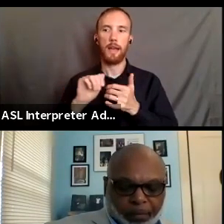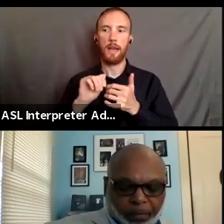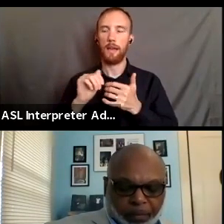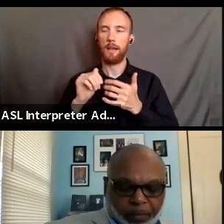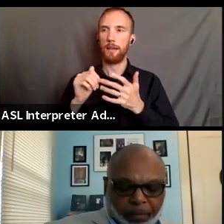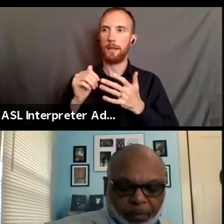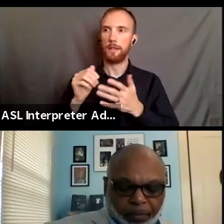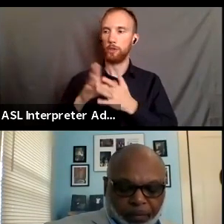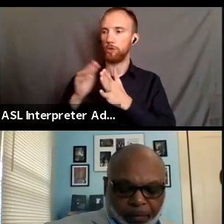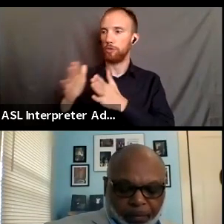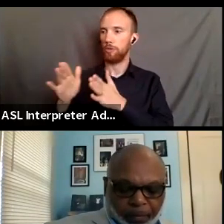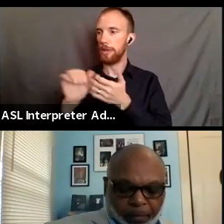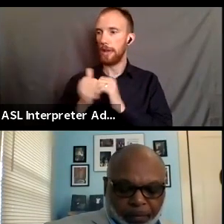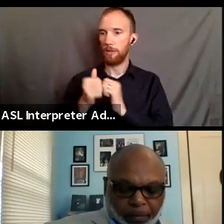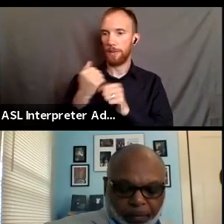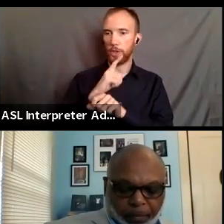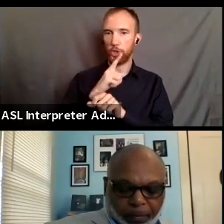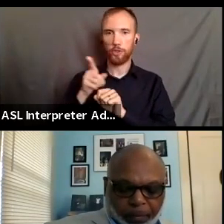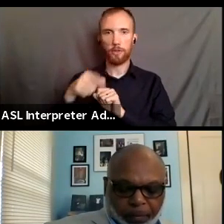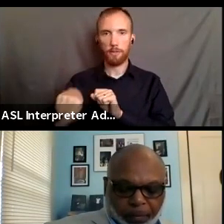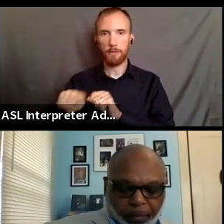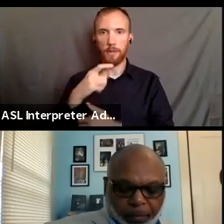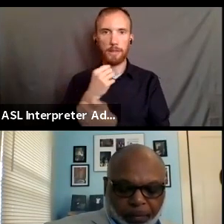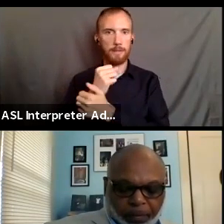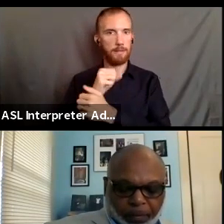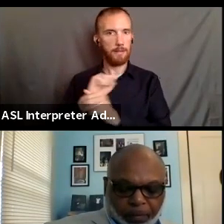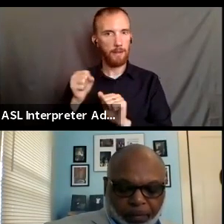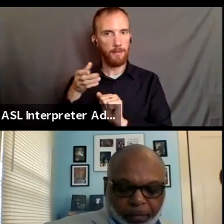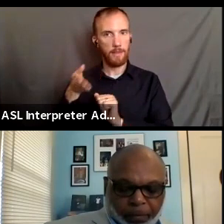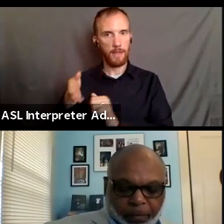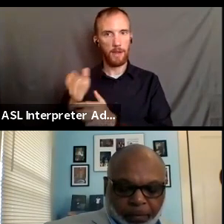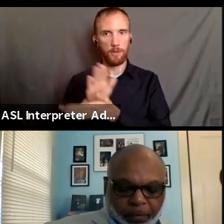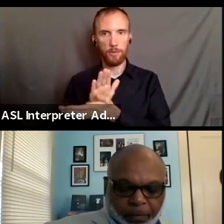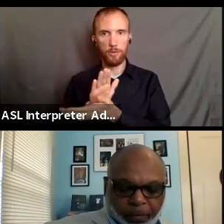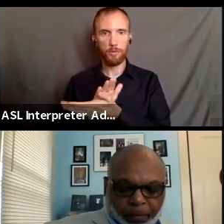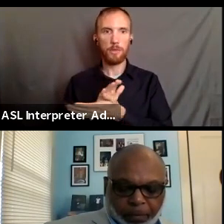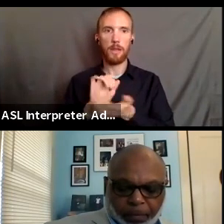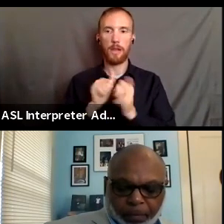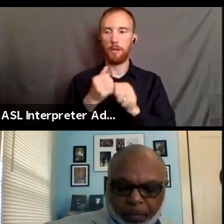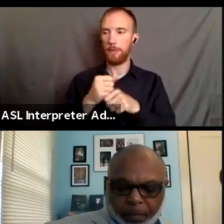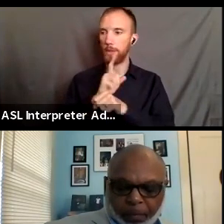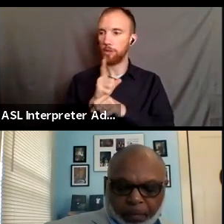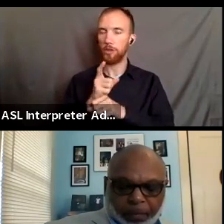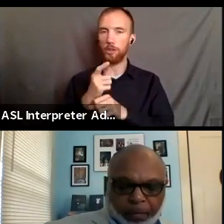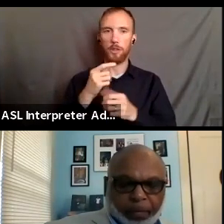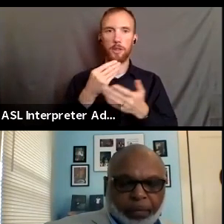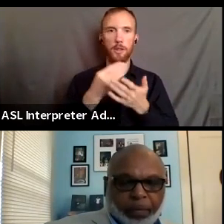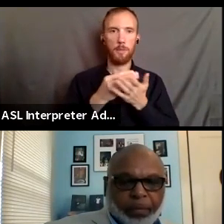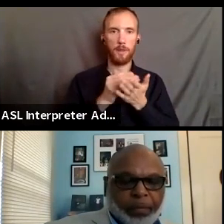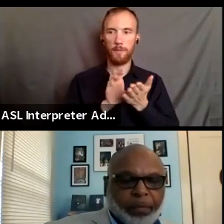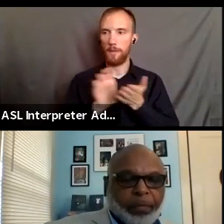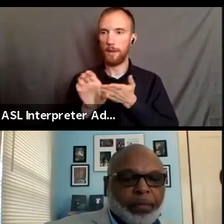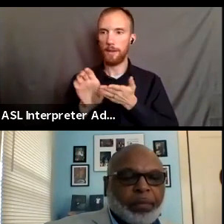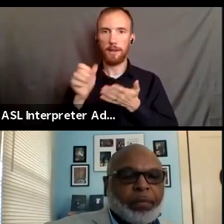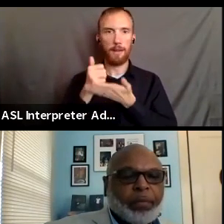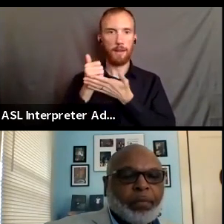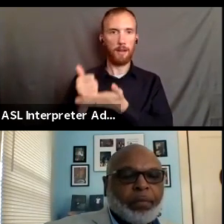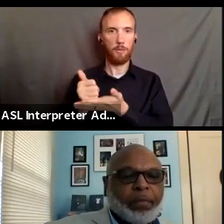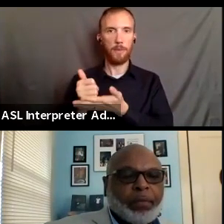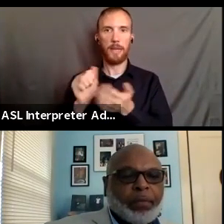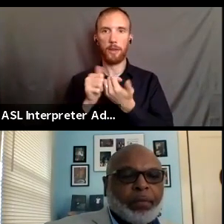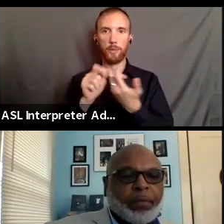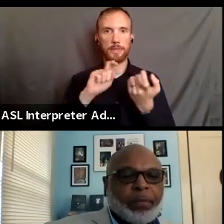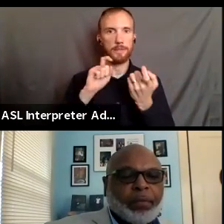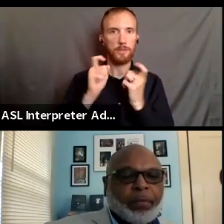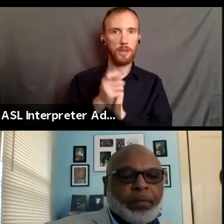how we'll fund those those methods and to shift the mindsets and practice of the adults in schools so that we can actually